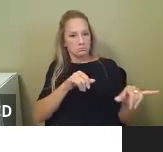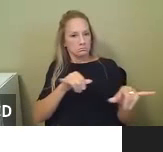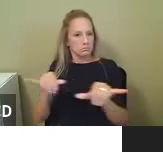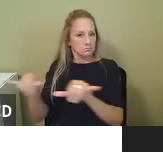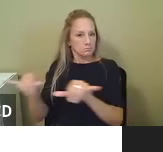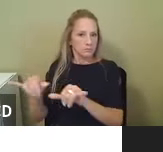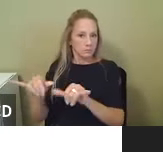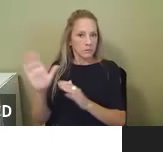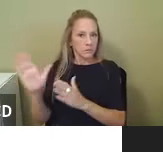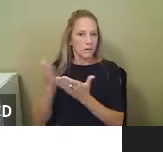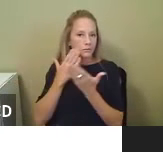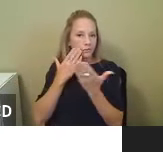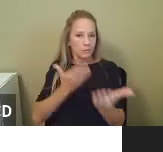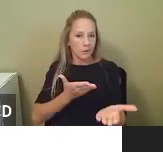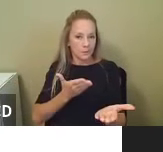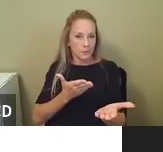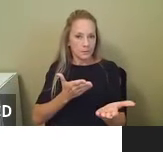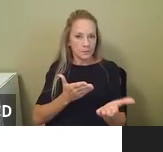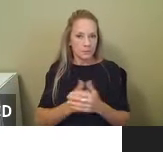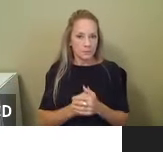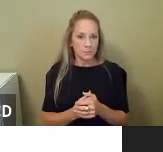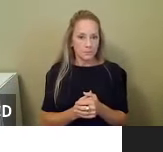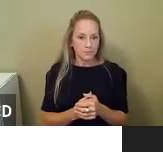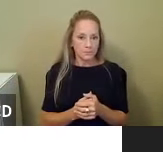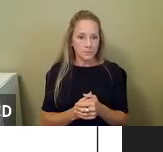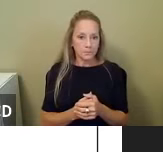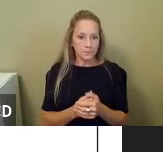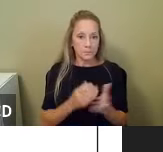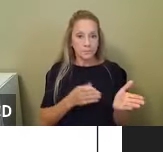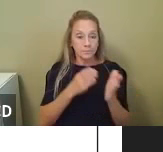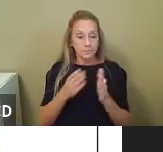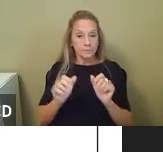recommendations from those different groups. Next slide, please.